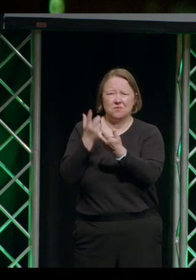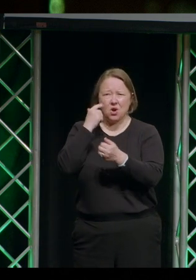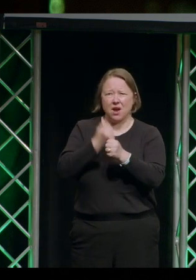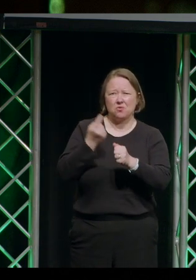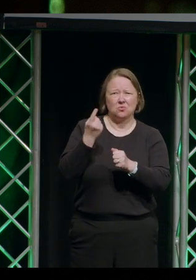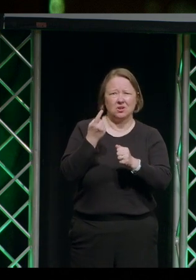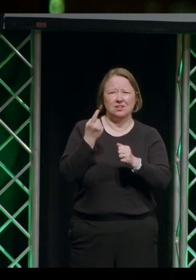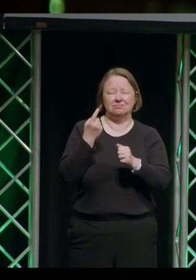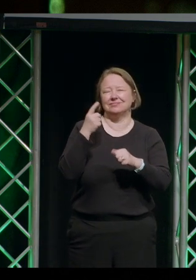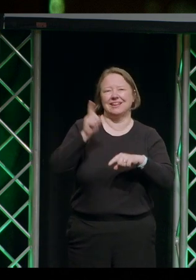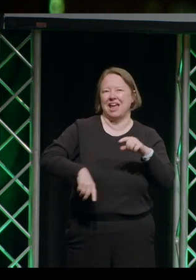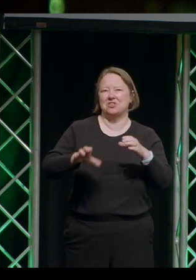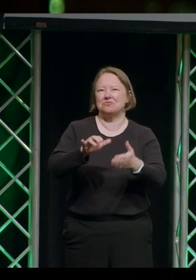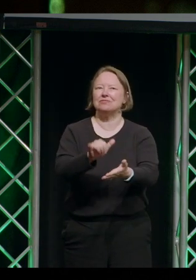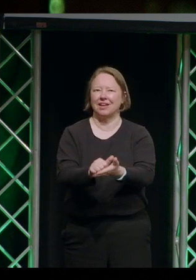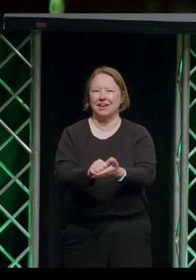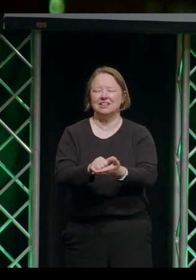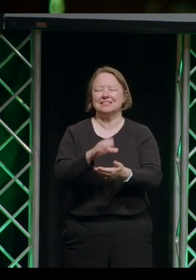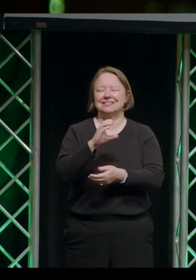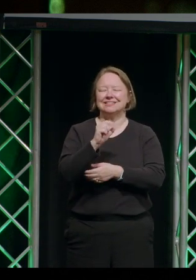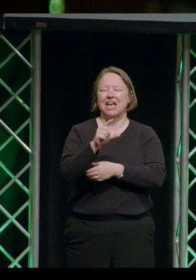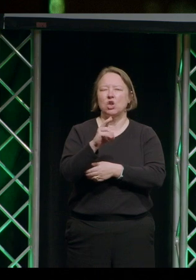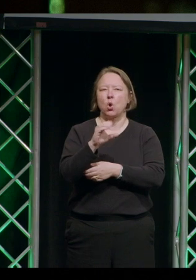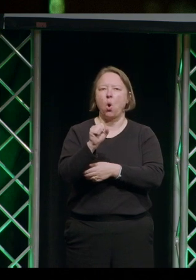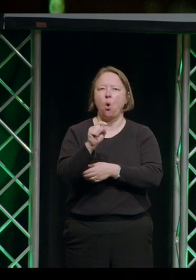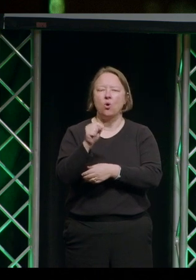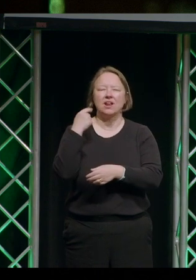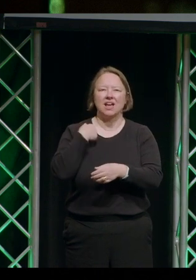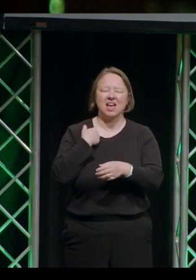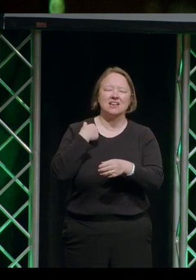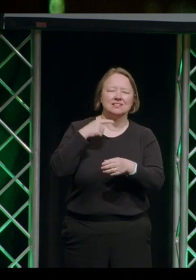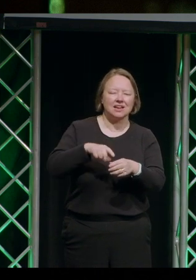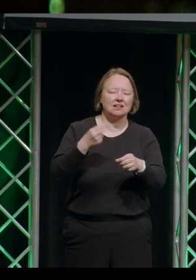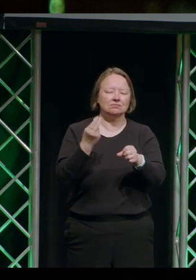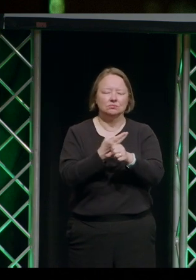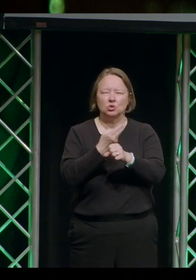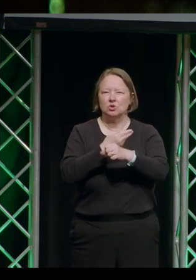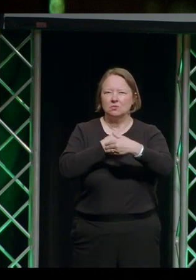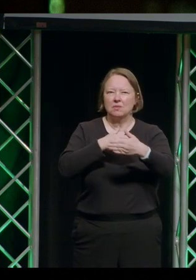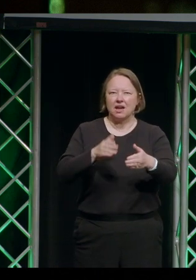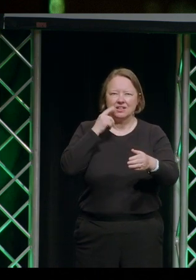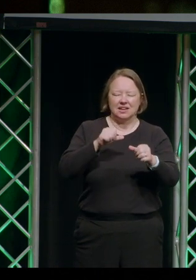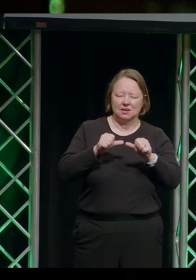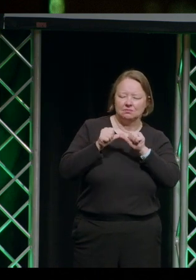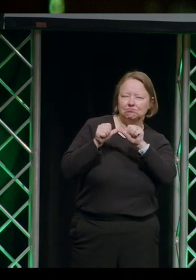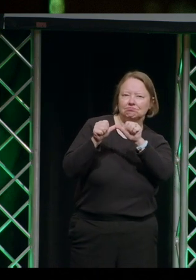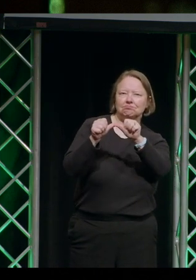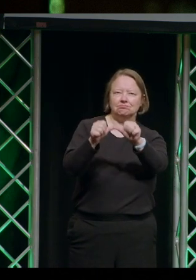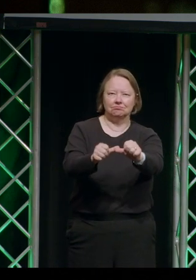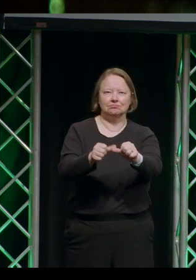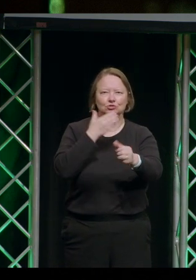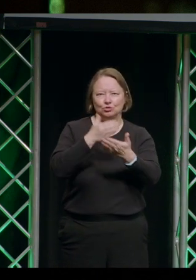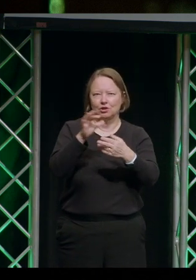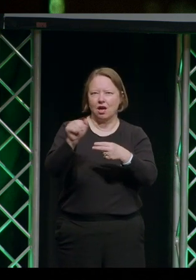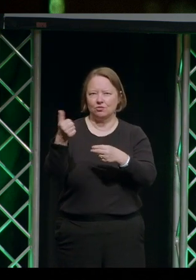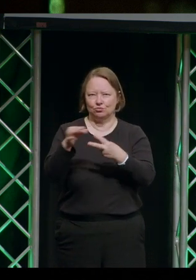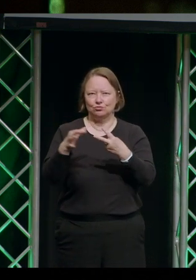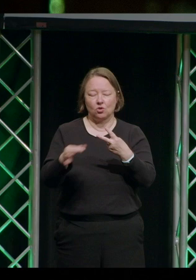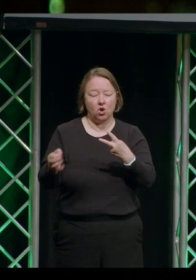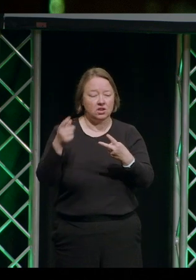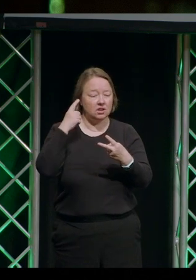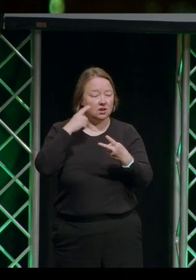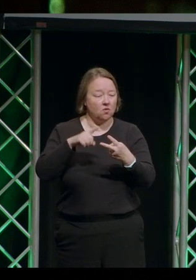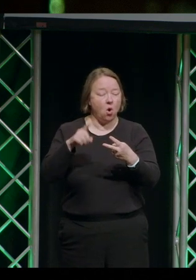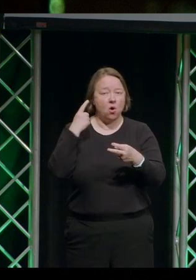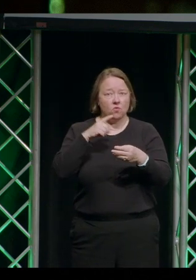do. Thus, Cellucoat provides a viable and sustainable packaging alternative. Of course, for a material